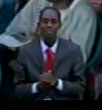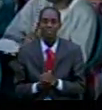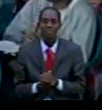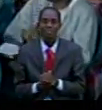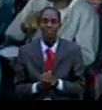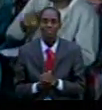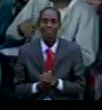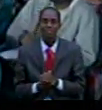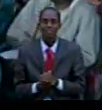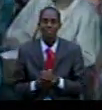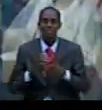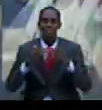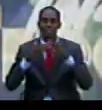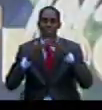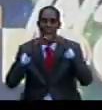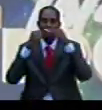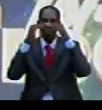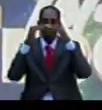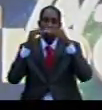So it's a big lesson